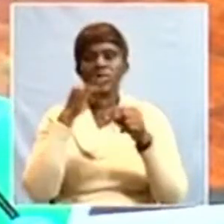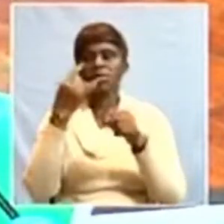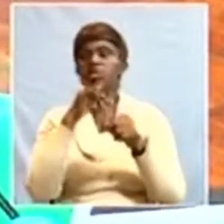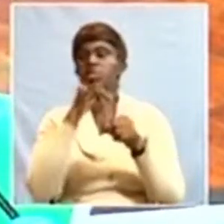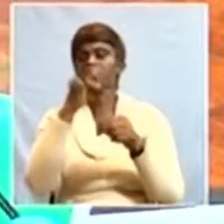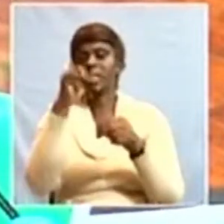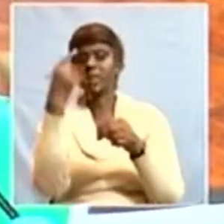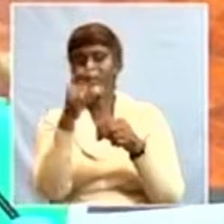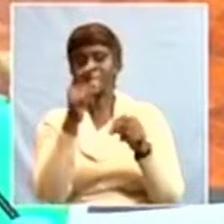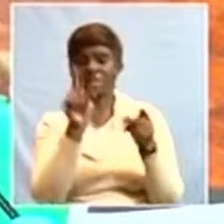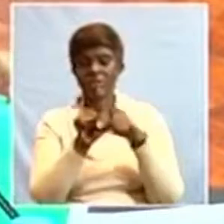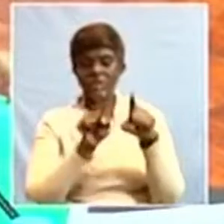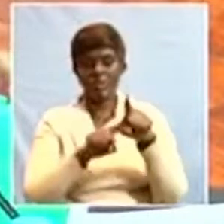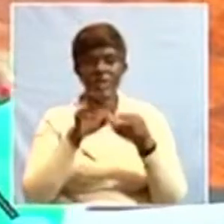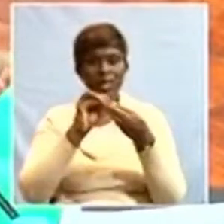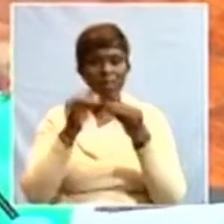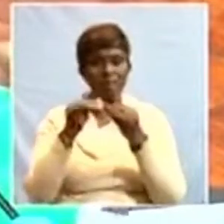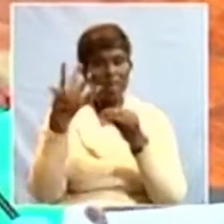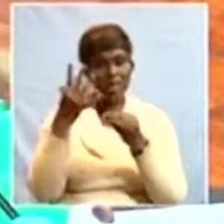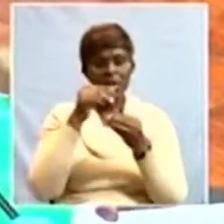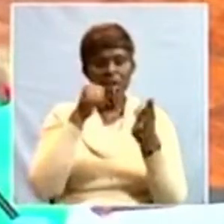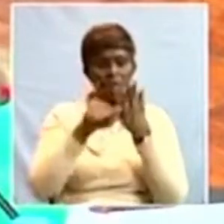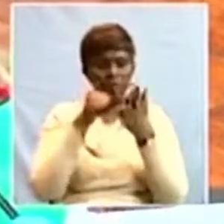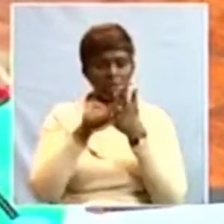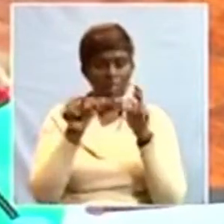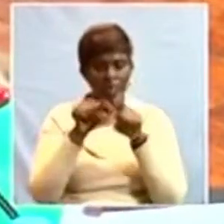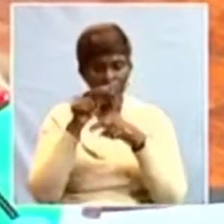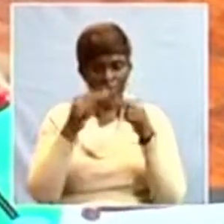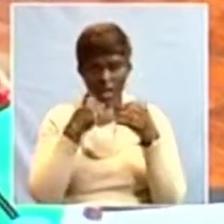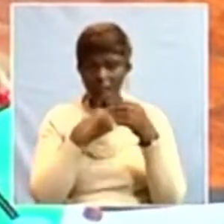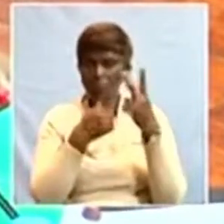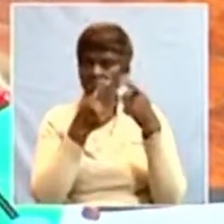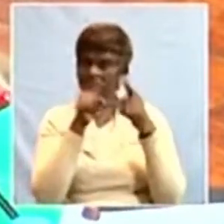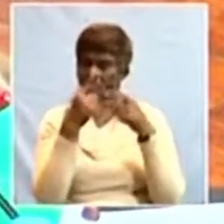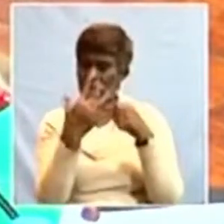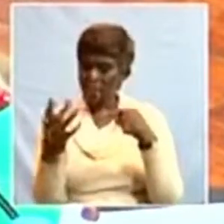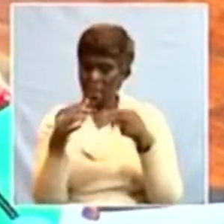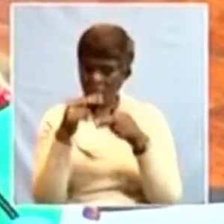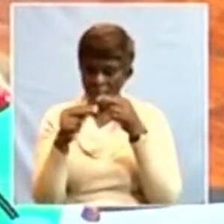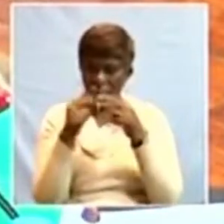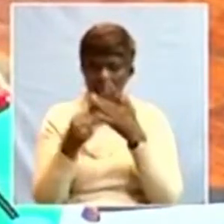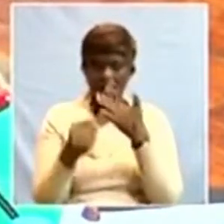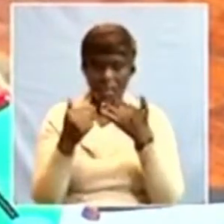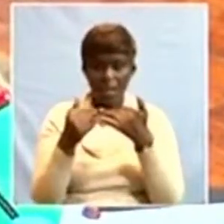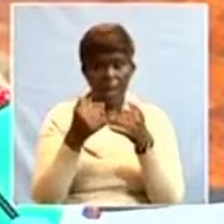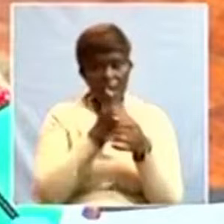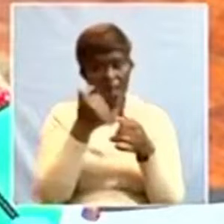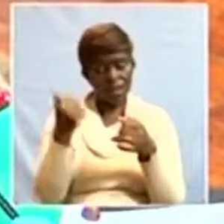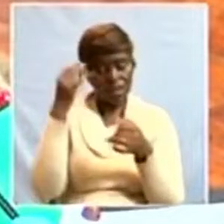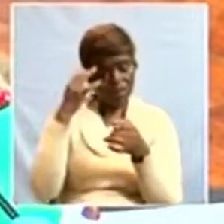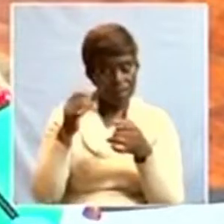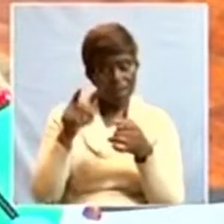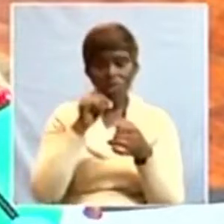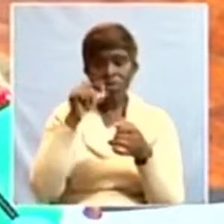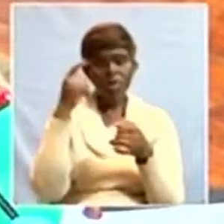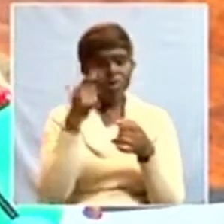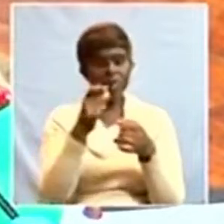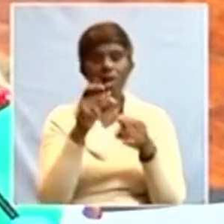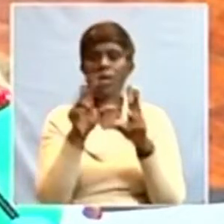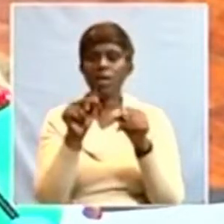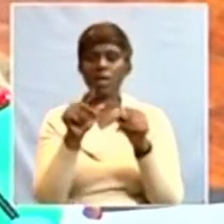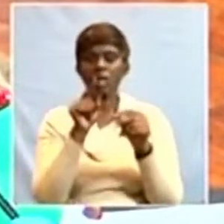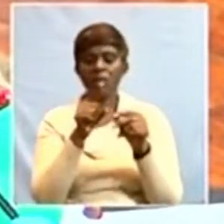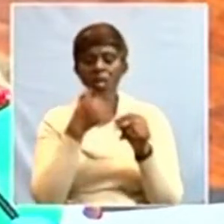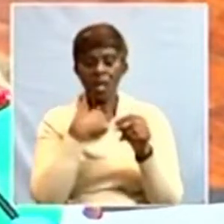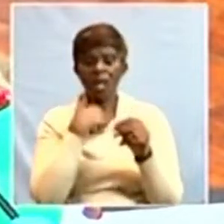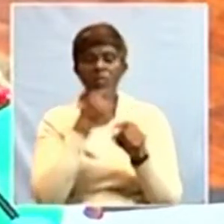Then Appendix 5 is charge letters. So there are 2 different scenarios. So it means that other officers are not yet charged. They have